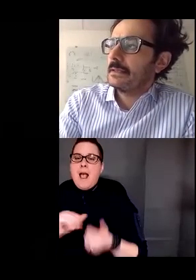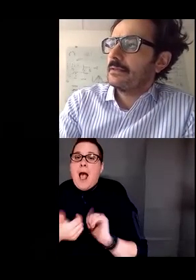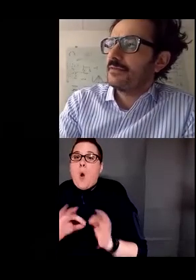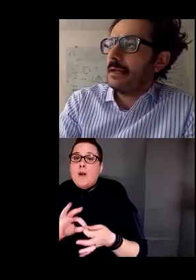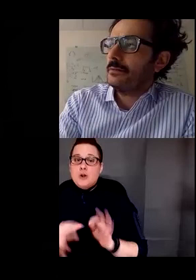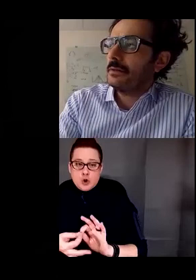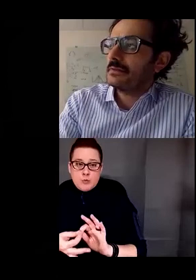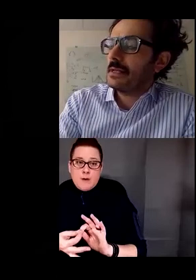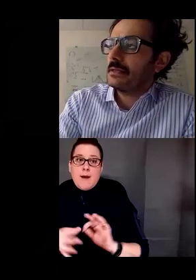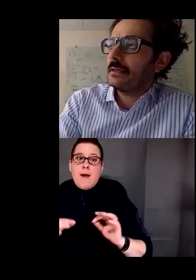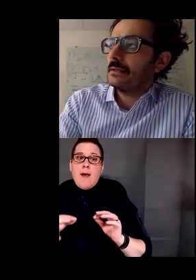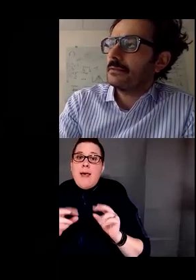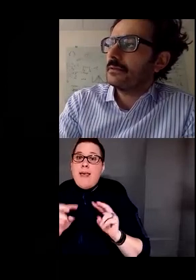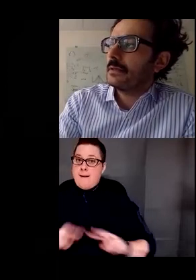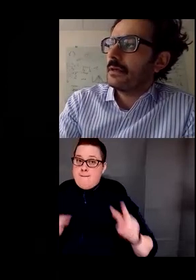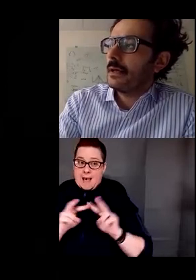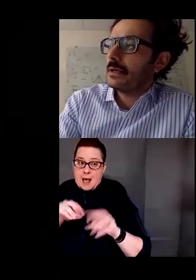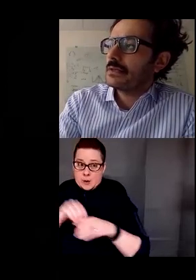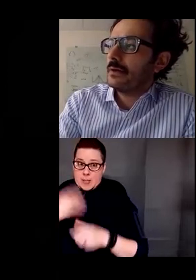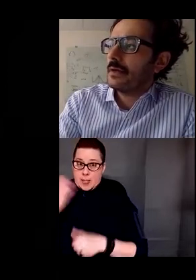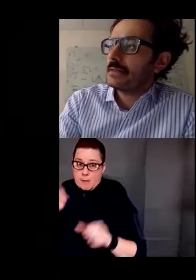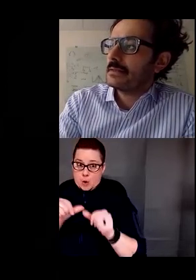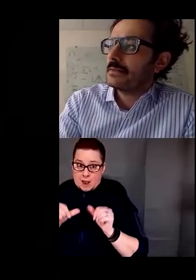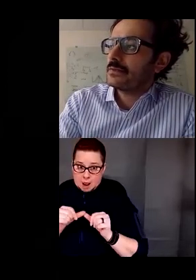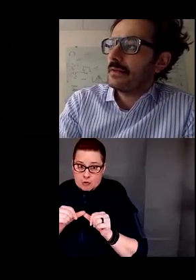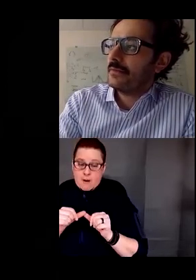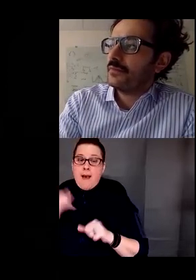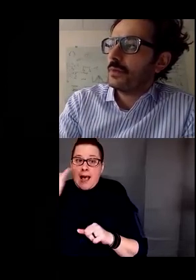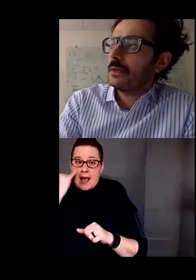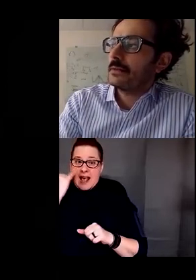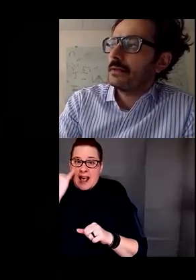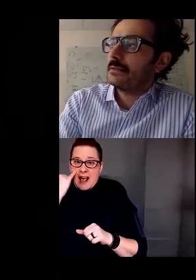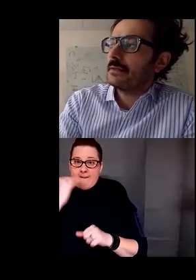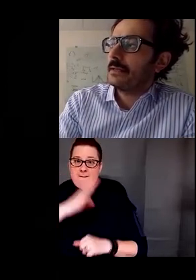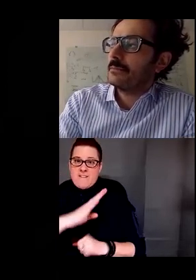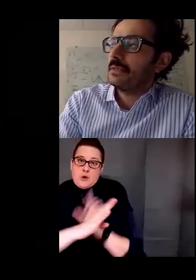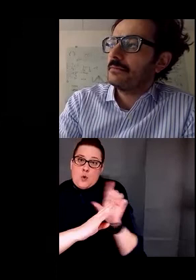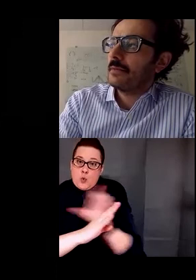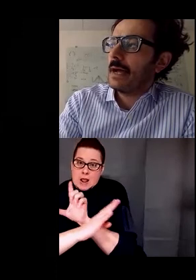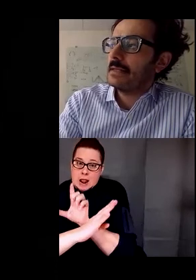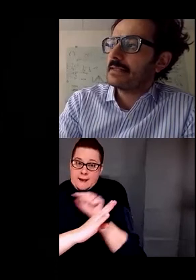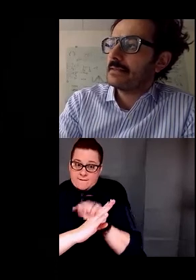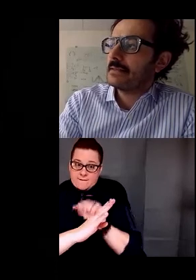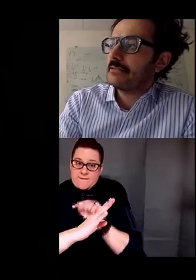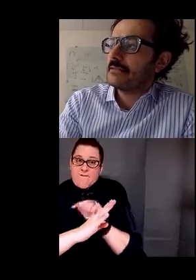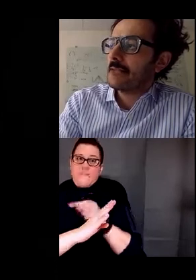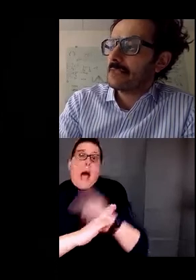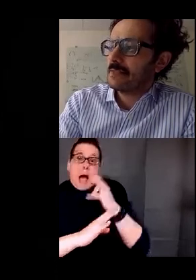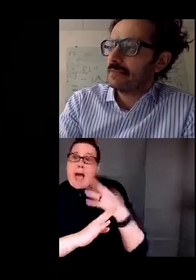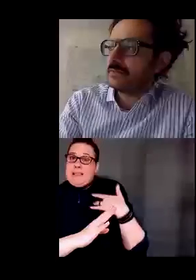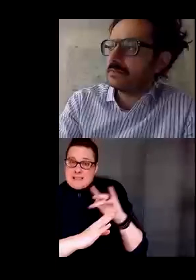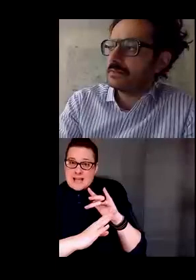that the value in this area here, as long as it is to the left, where it can be highly sensitive